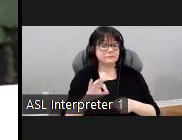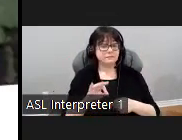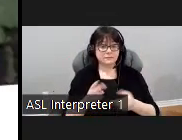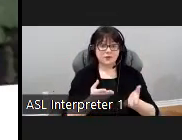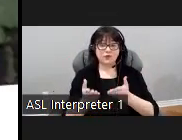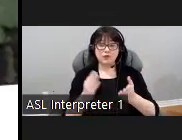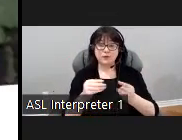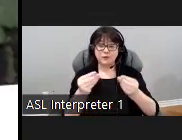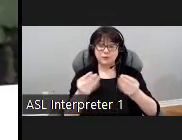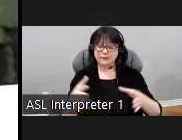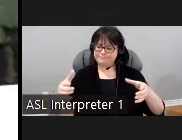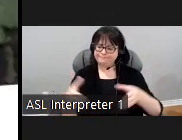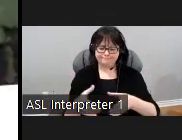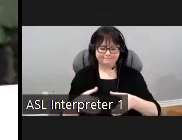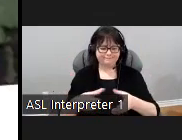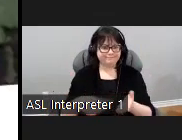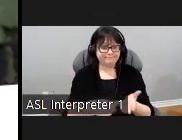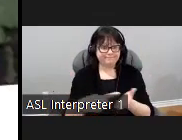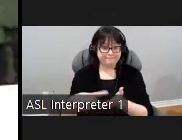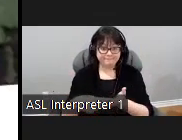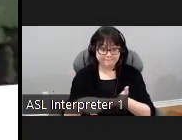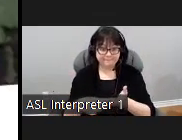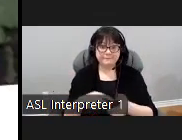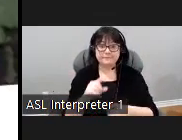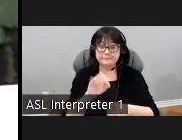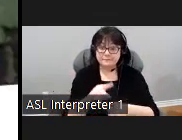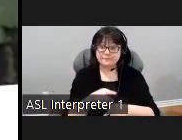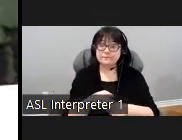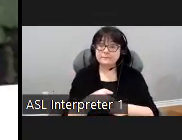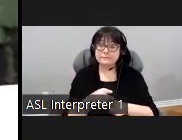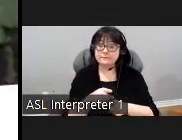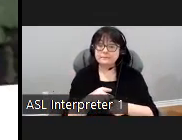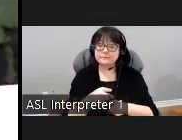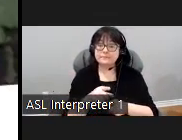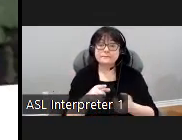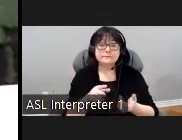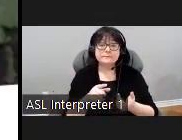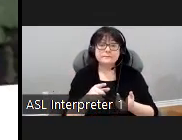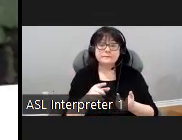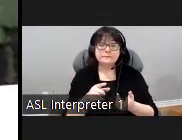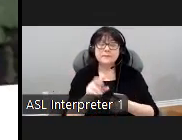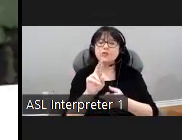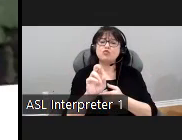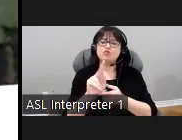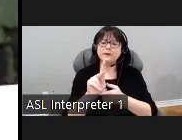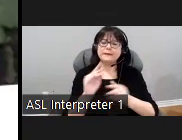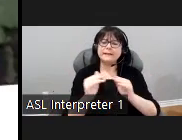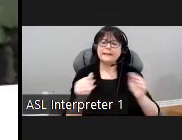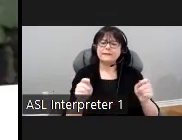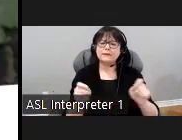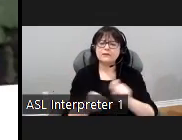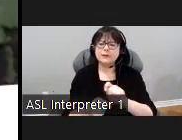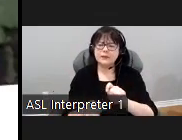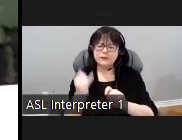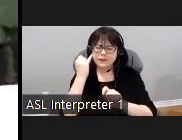consider, how does risk change when the health issues force one partner to be caregiver to the other? When the historical